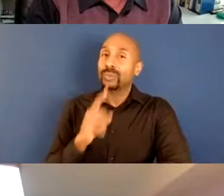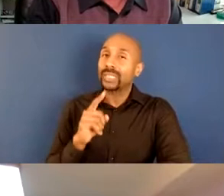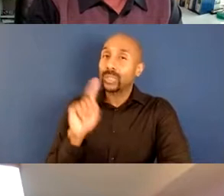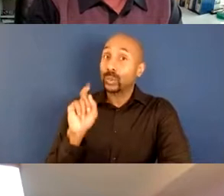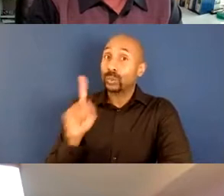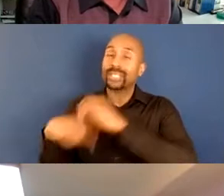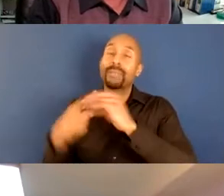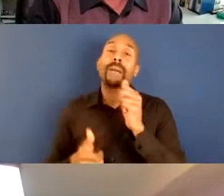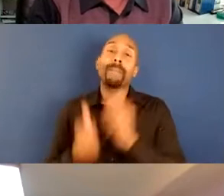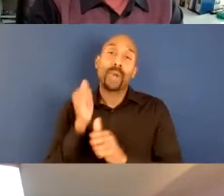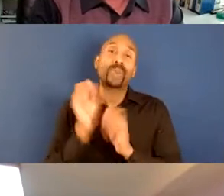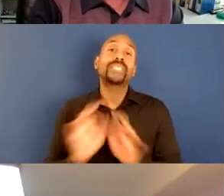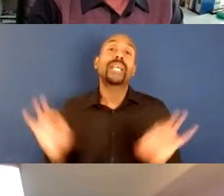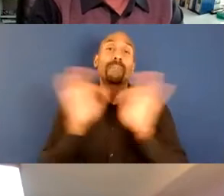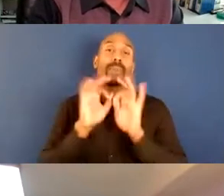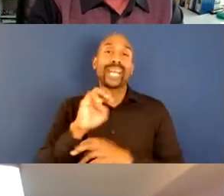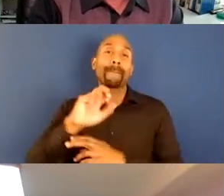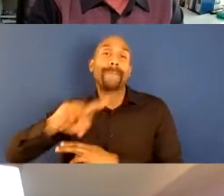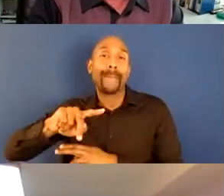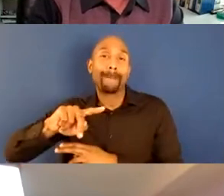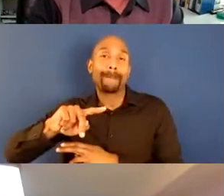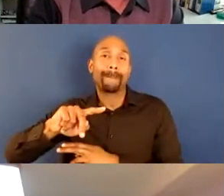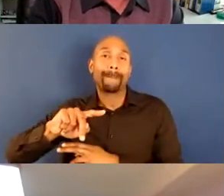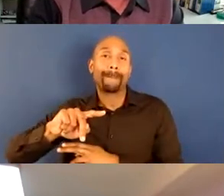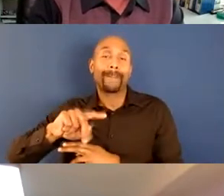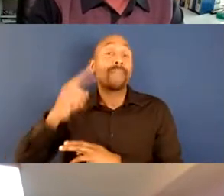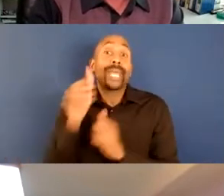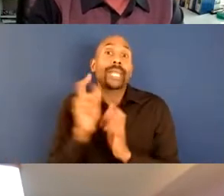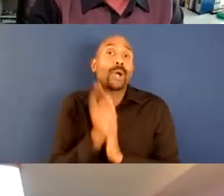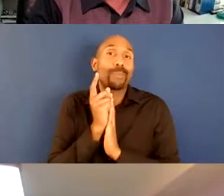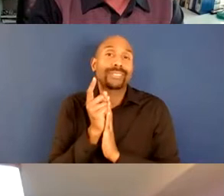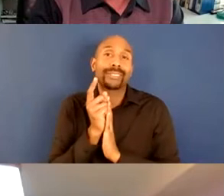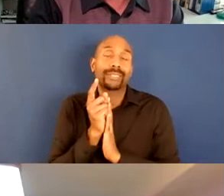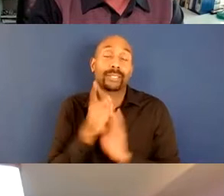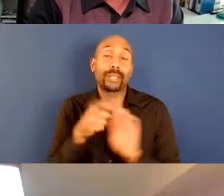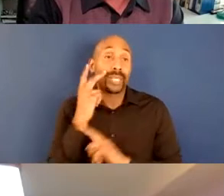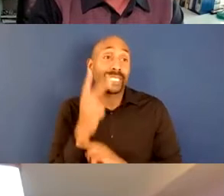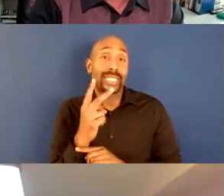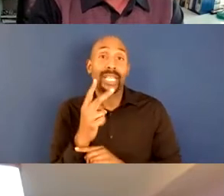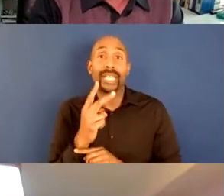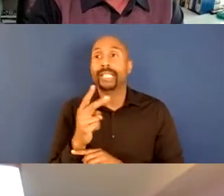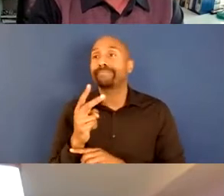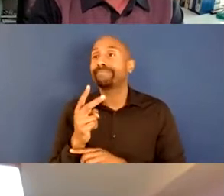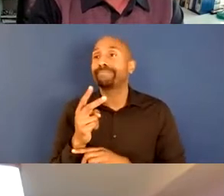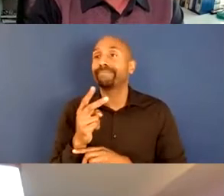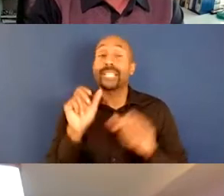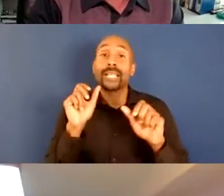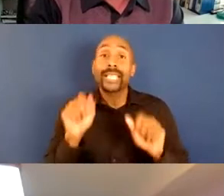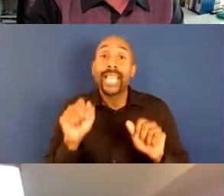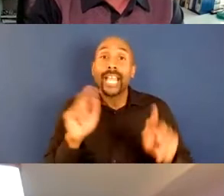most important mapping at any given moment. when we look at people's ability to participate